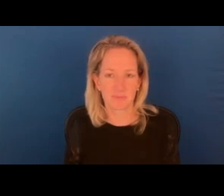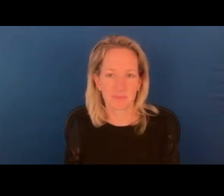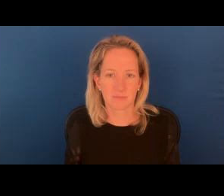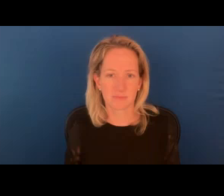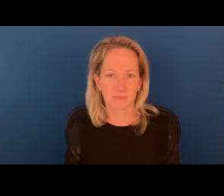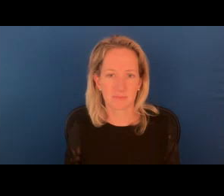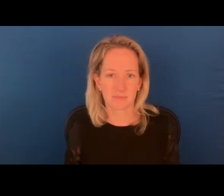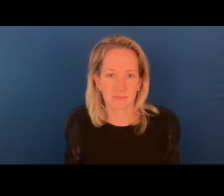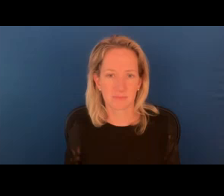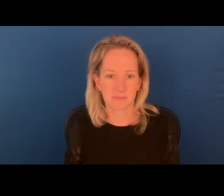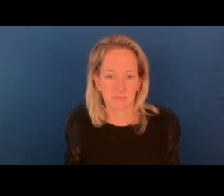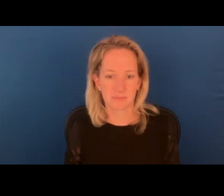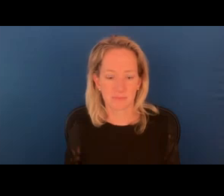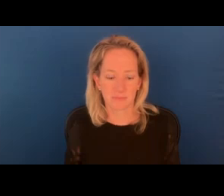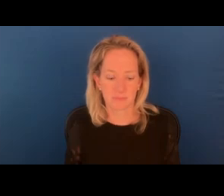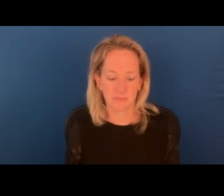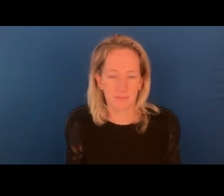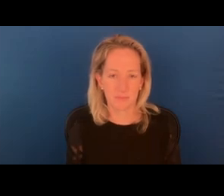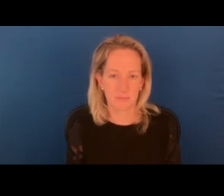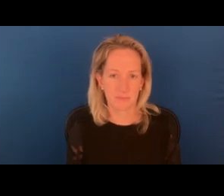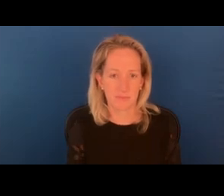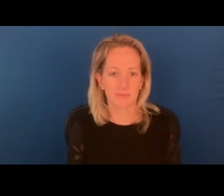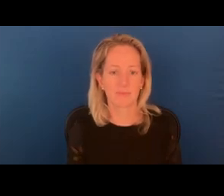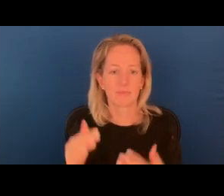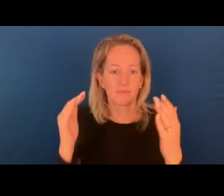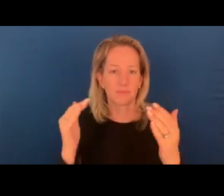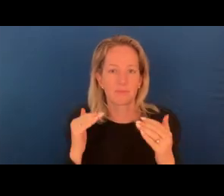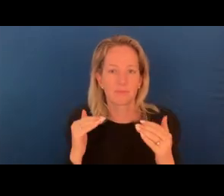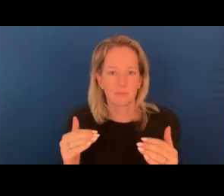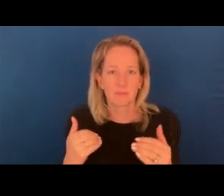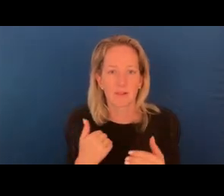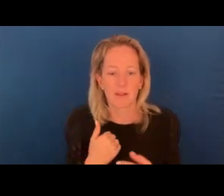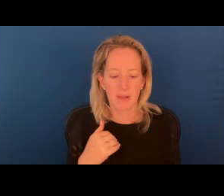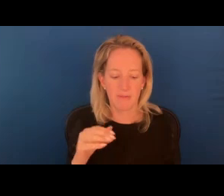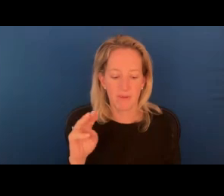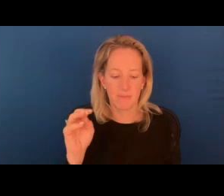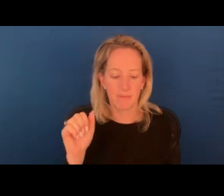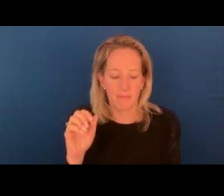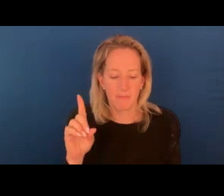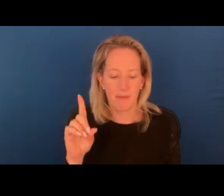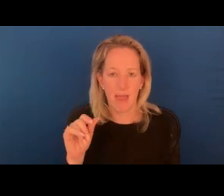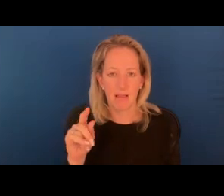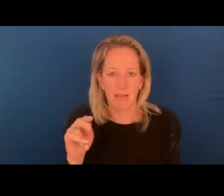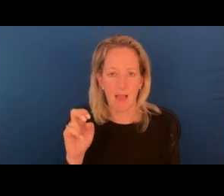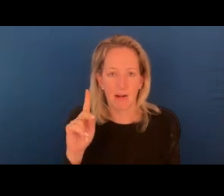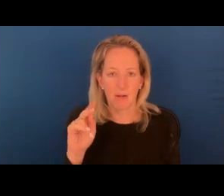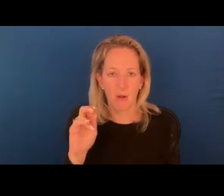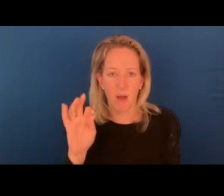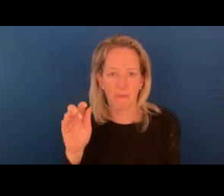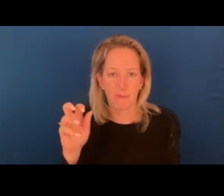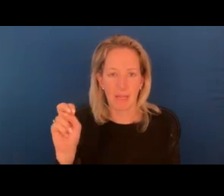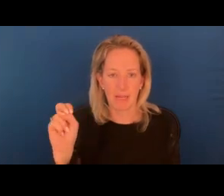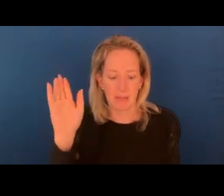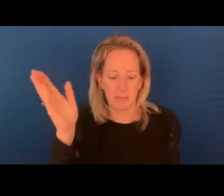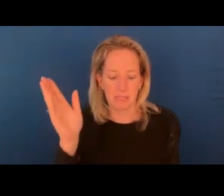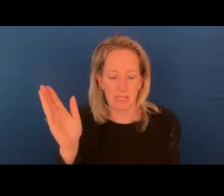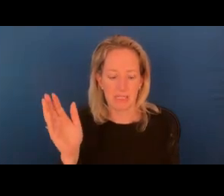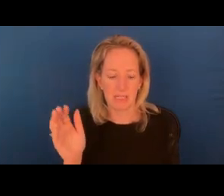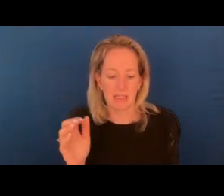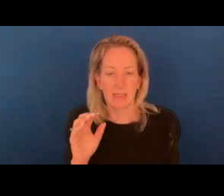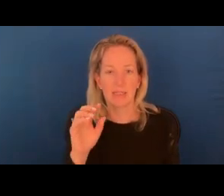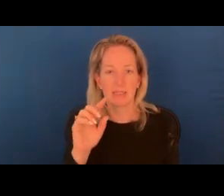Next, we have Zangroniz and Madeline Kaufman presenting Preventing Marine Debris through the Zero Waste Miami